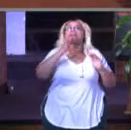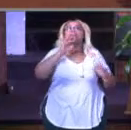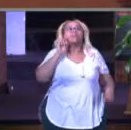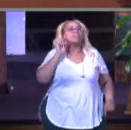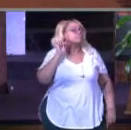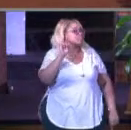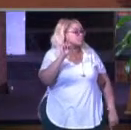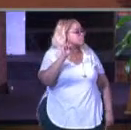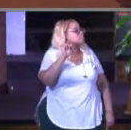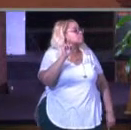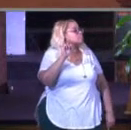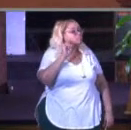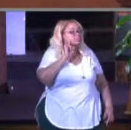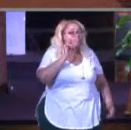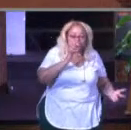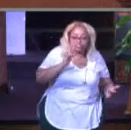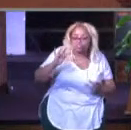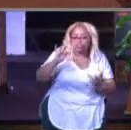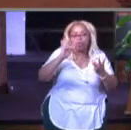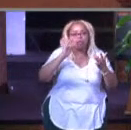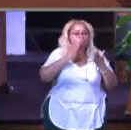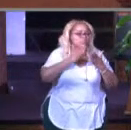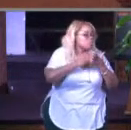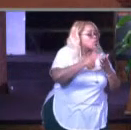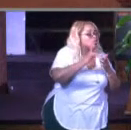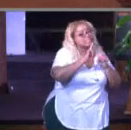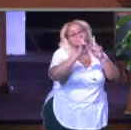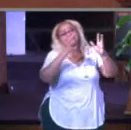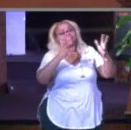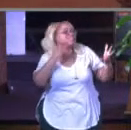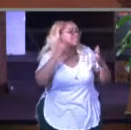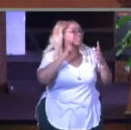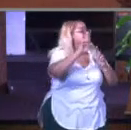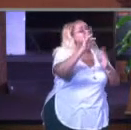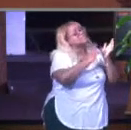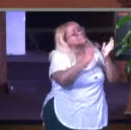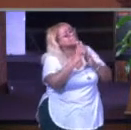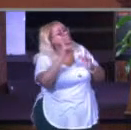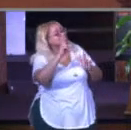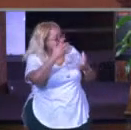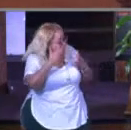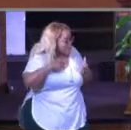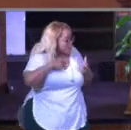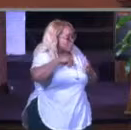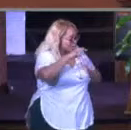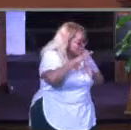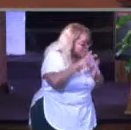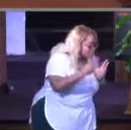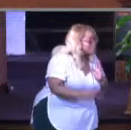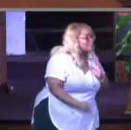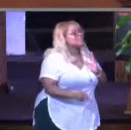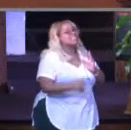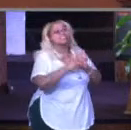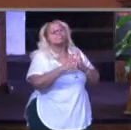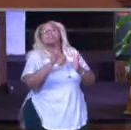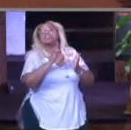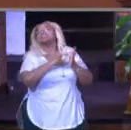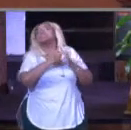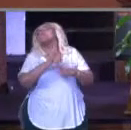God. Storm raging on the boat. Disciples in the uproar, they go to Jesus. Master, don't you care that we're perishing? Jesus.